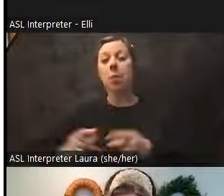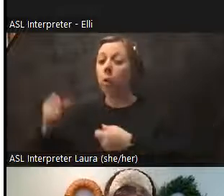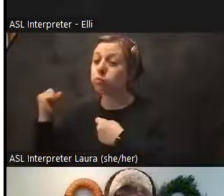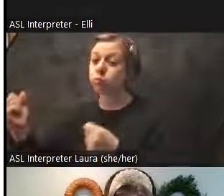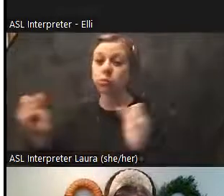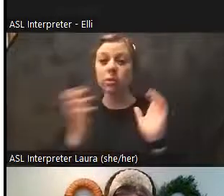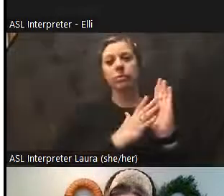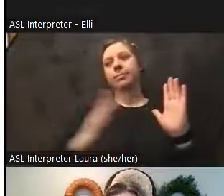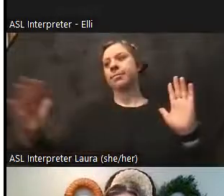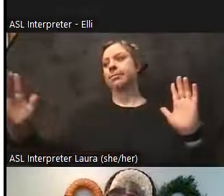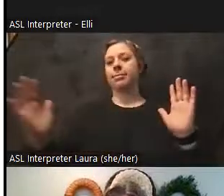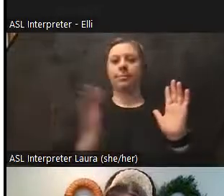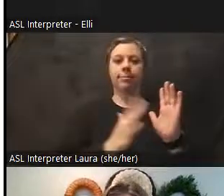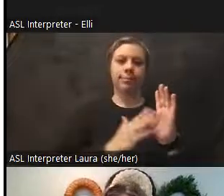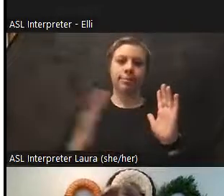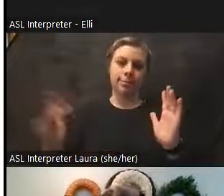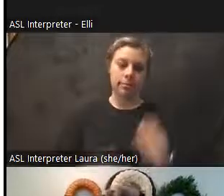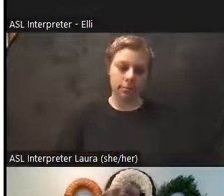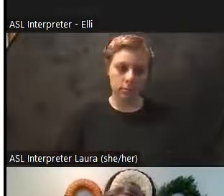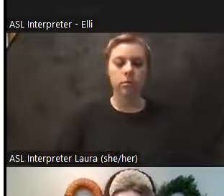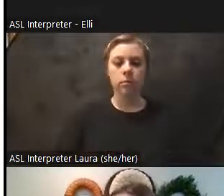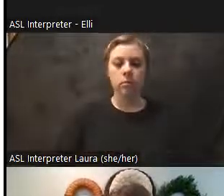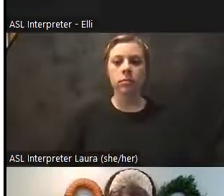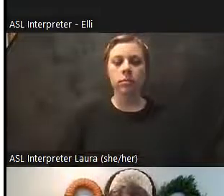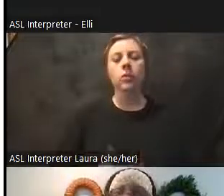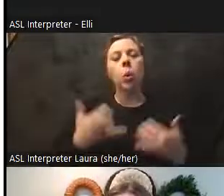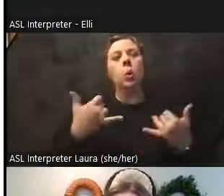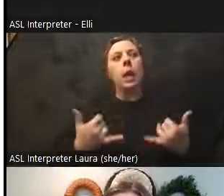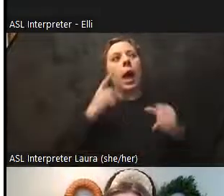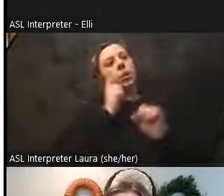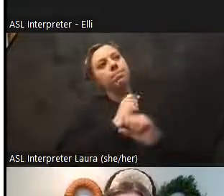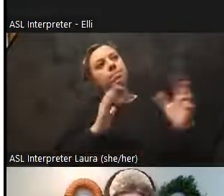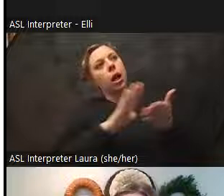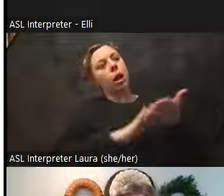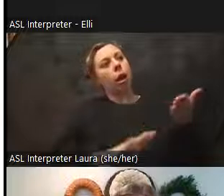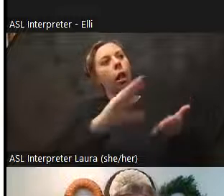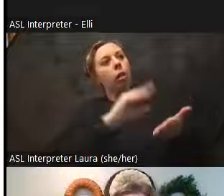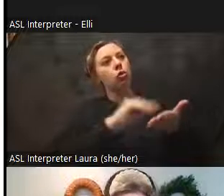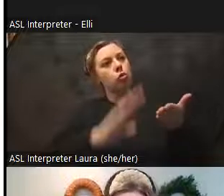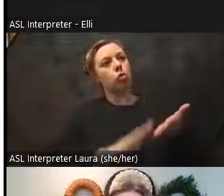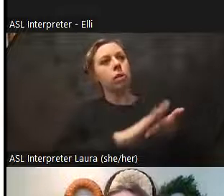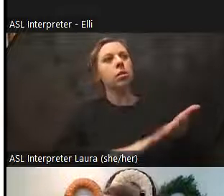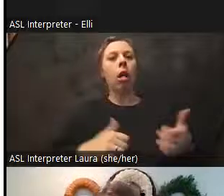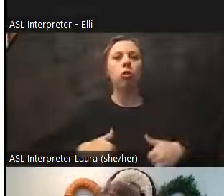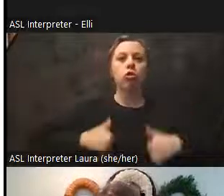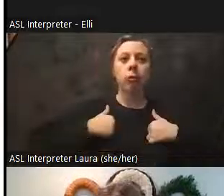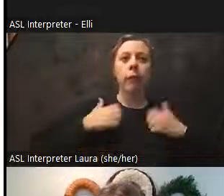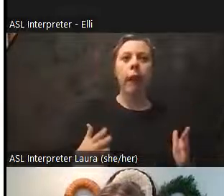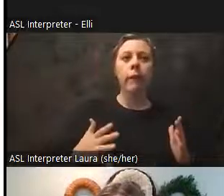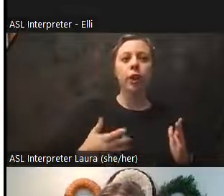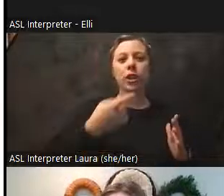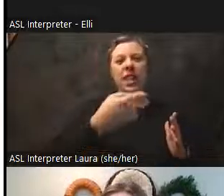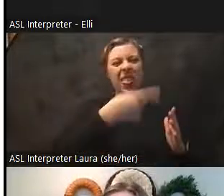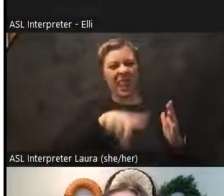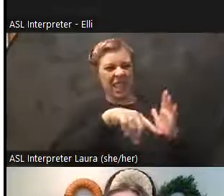with college survivors and college students, how might these symptoms show up? How might they show